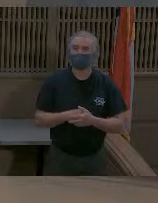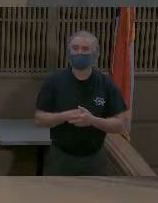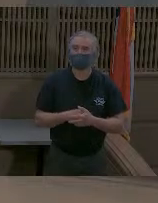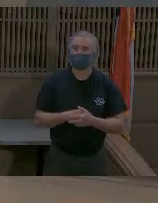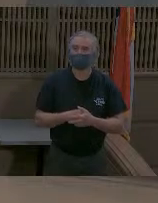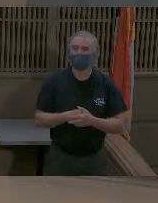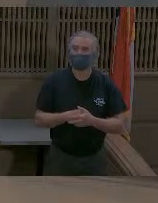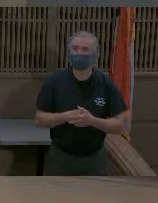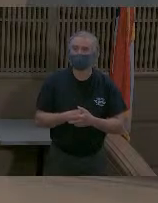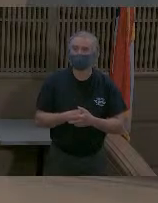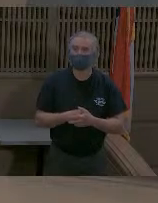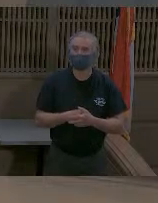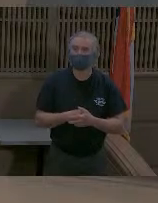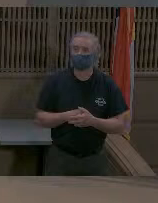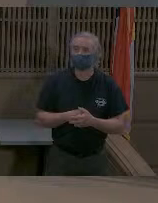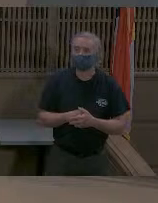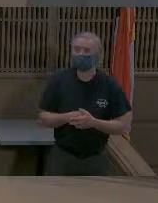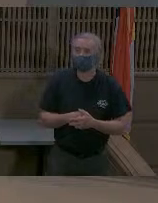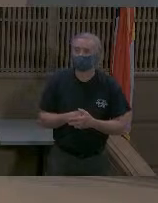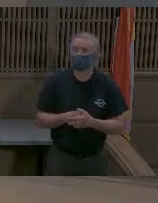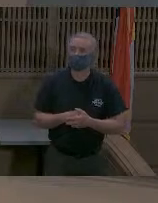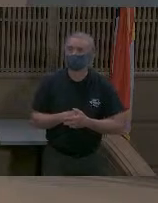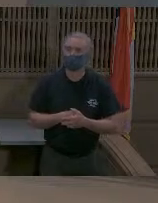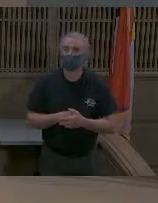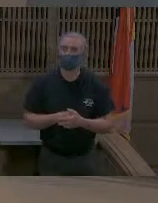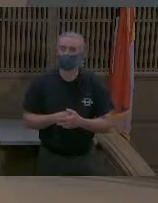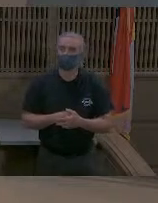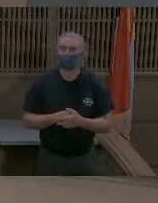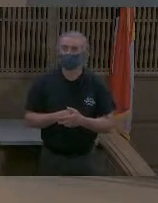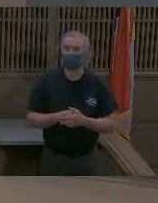Would like to show a slide that